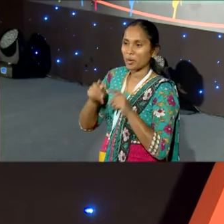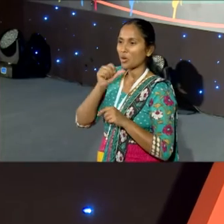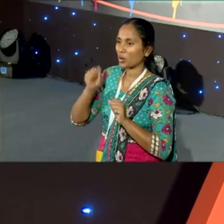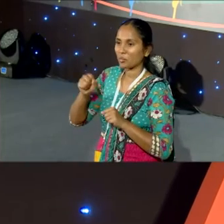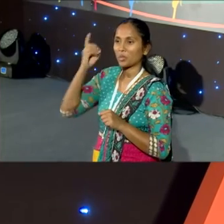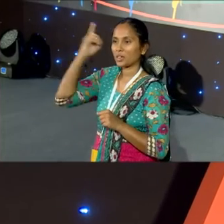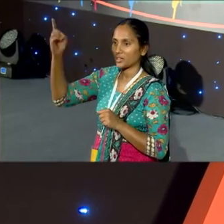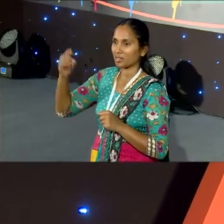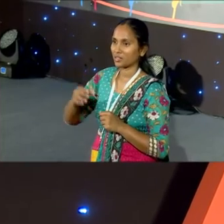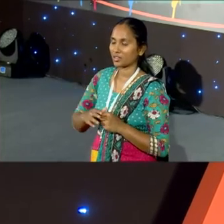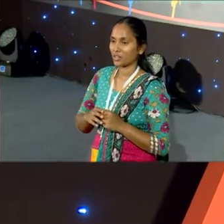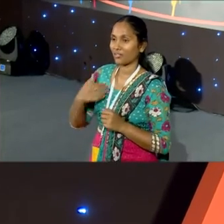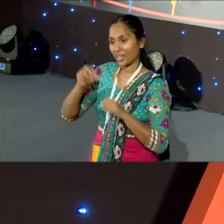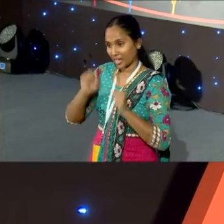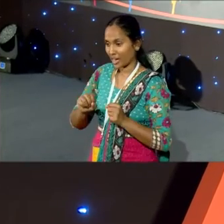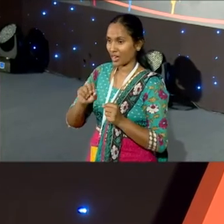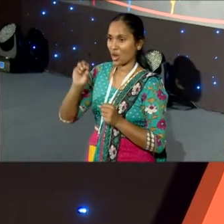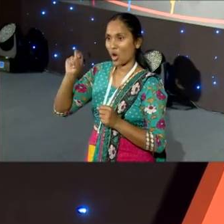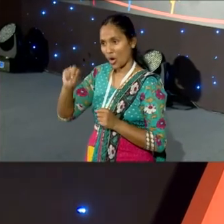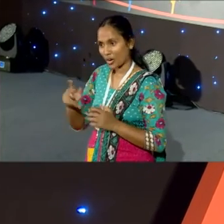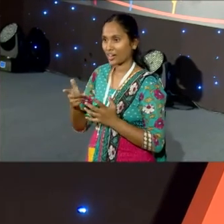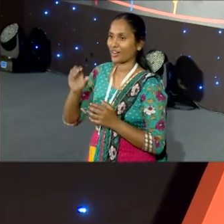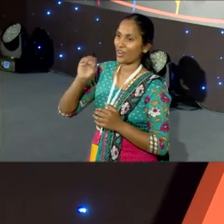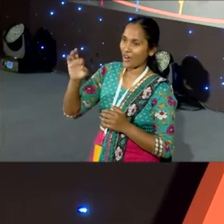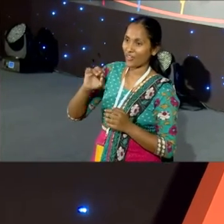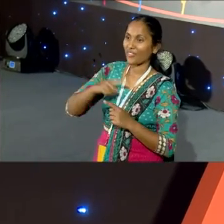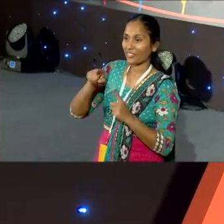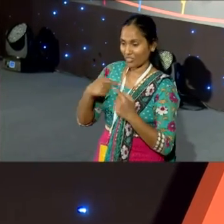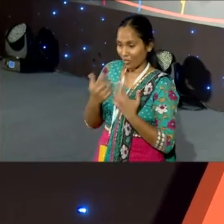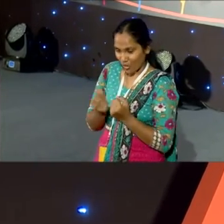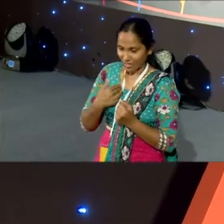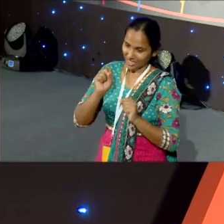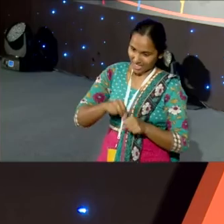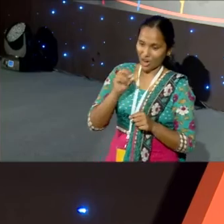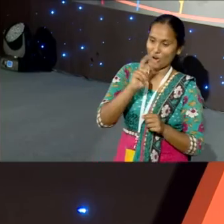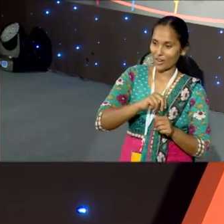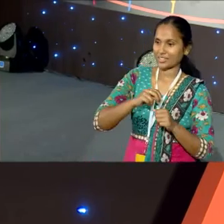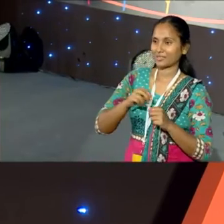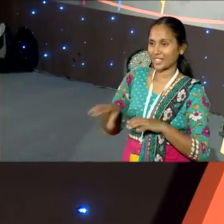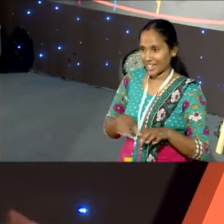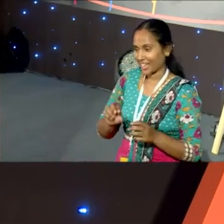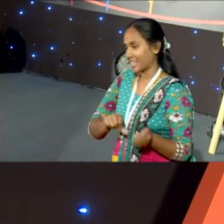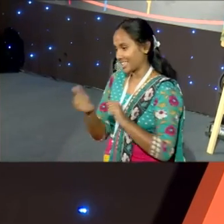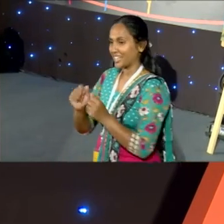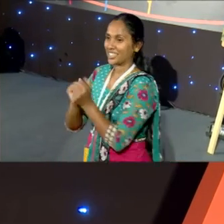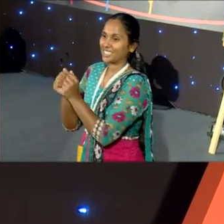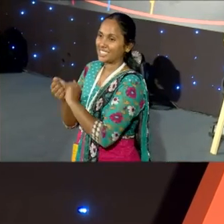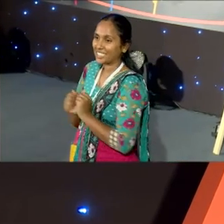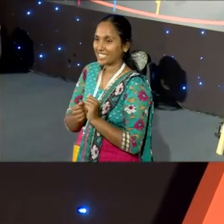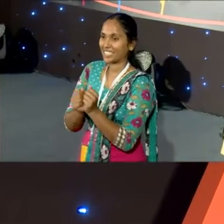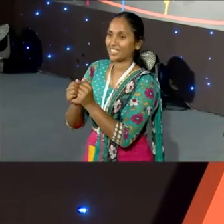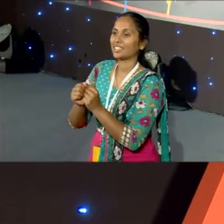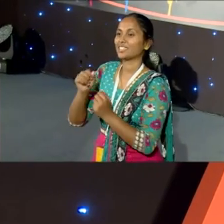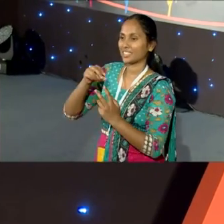We can switch it on and switch it off whenever we want. And normal people who are sort of, you know,